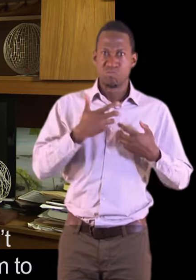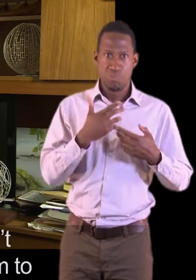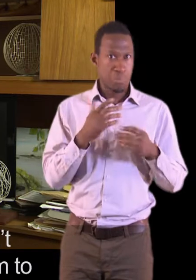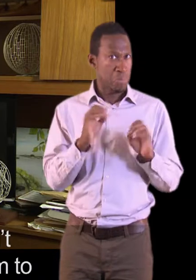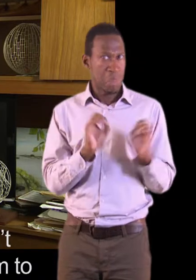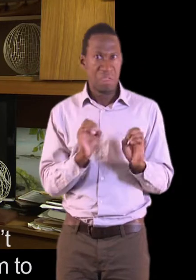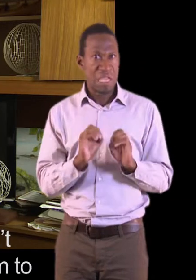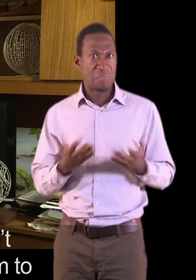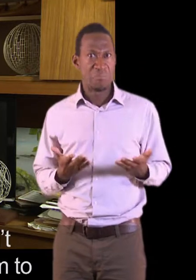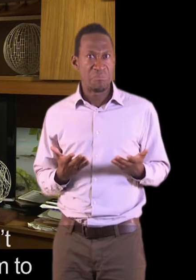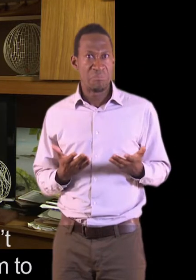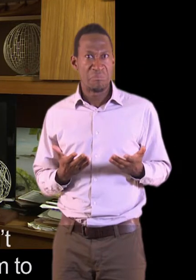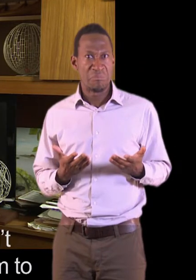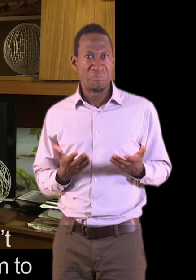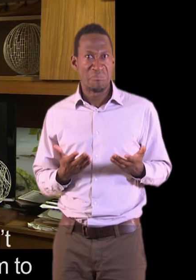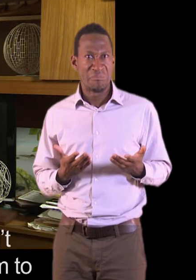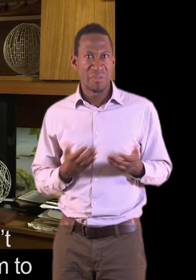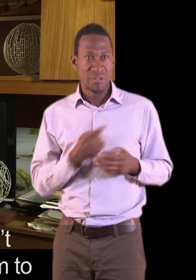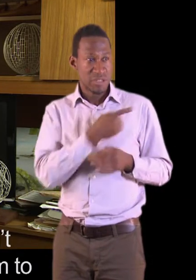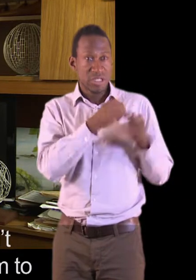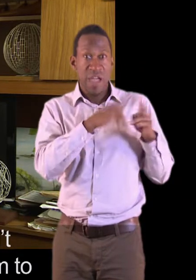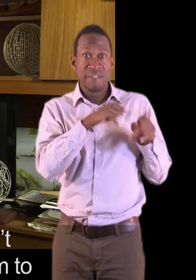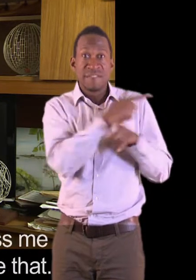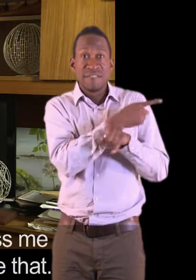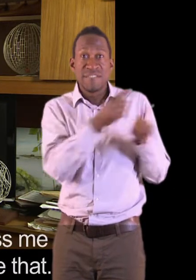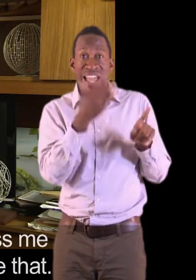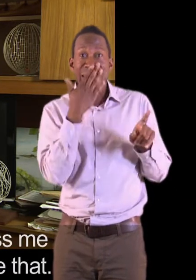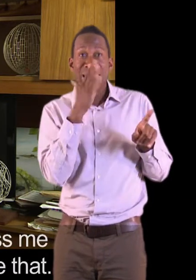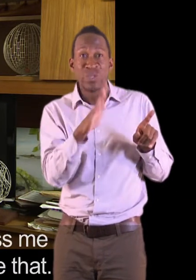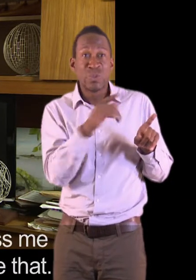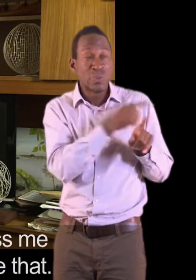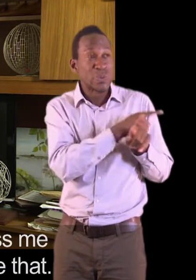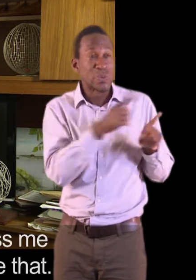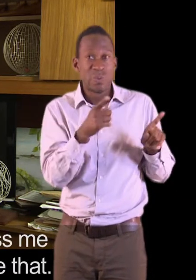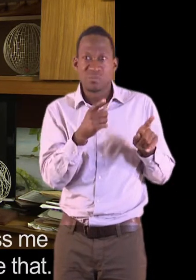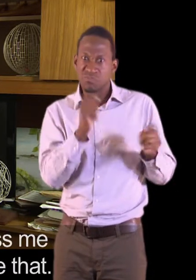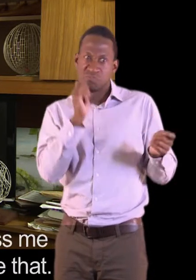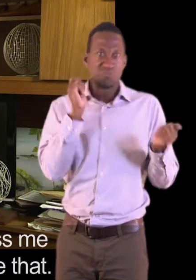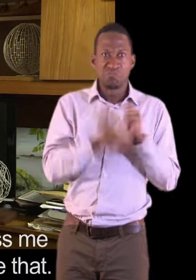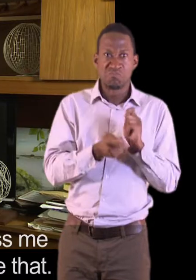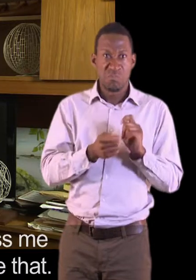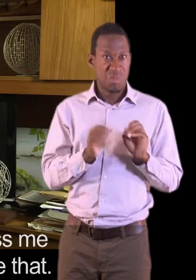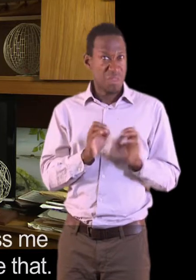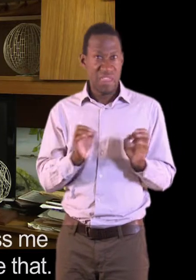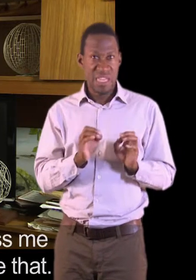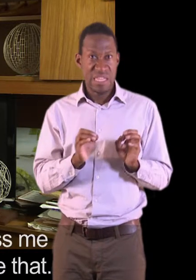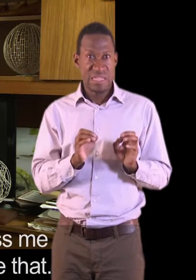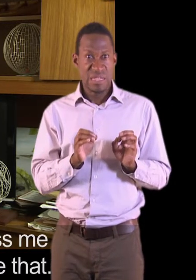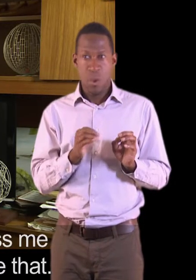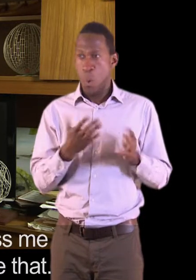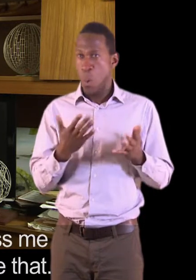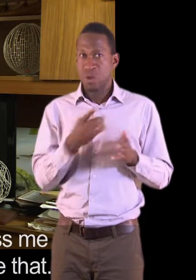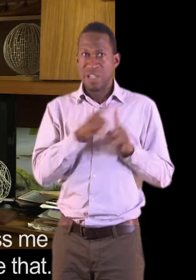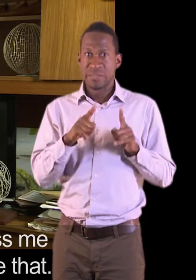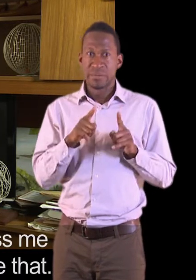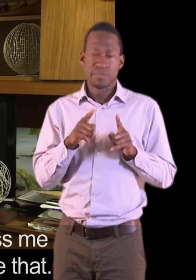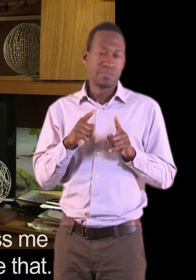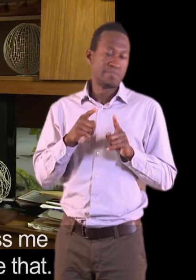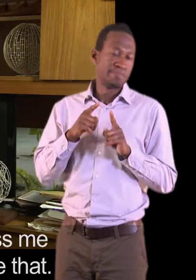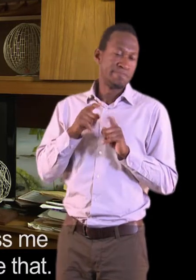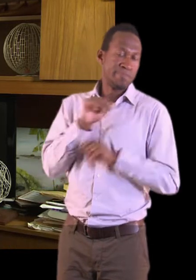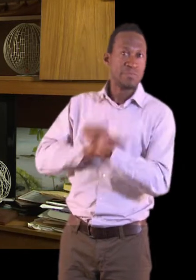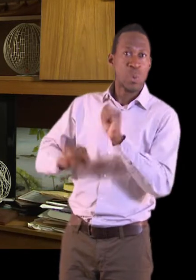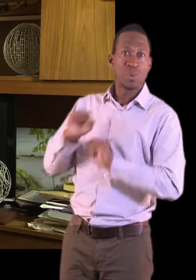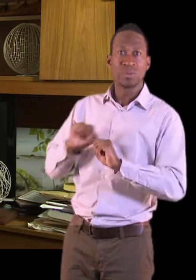attitude didn't change. They didn't seem to sort of avoid me or harass me in any way or anything like